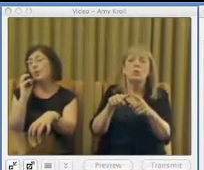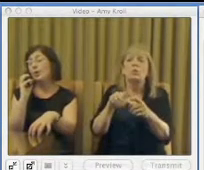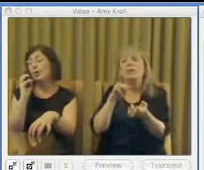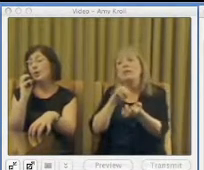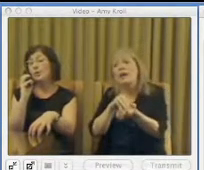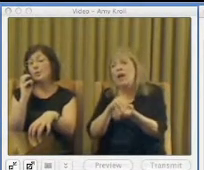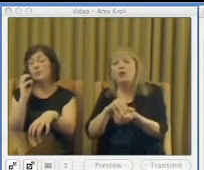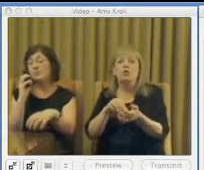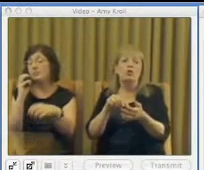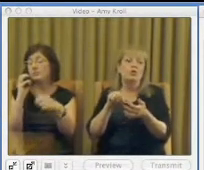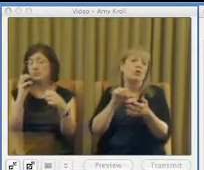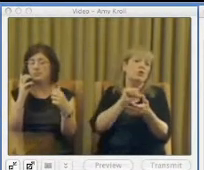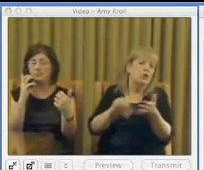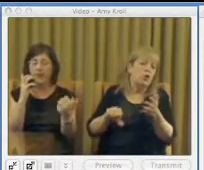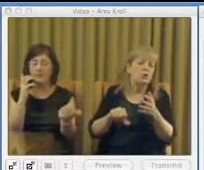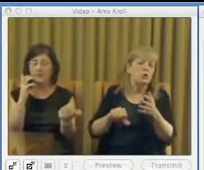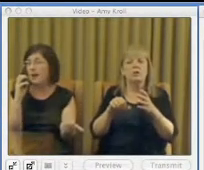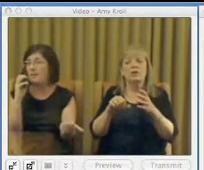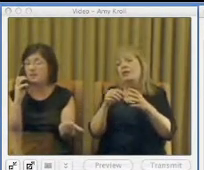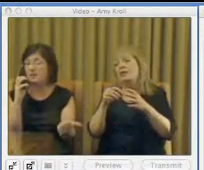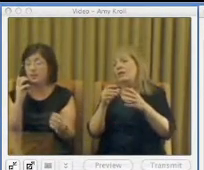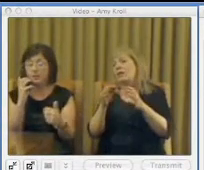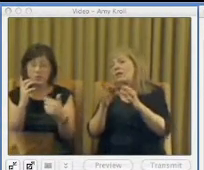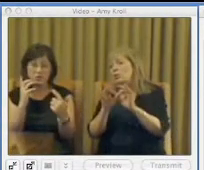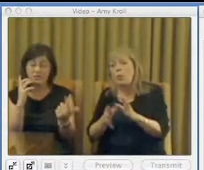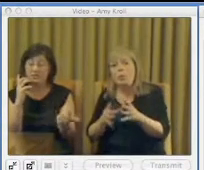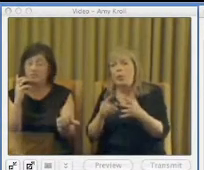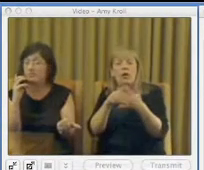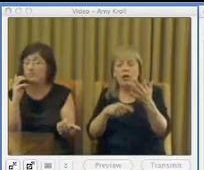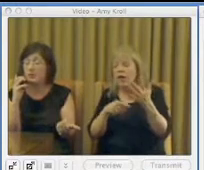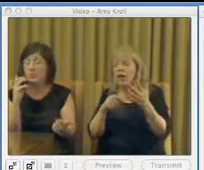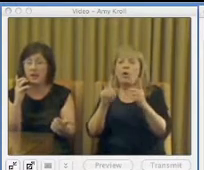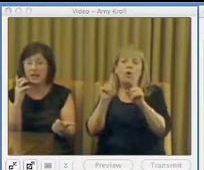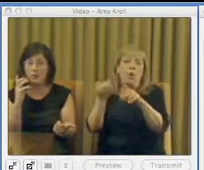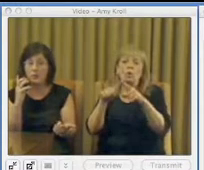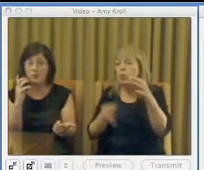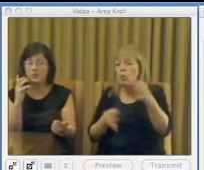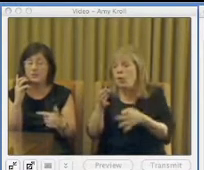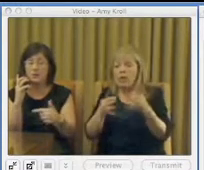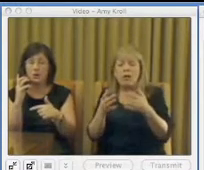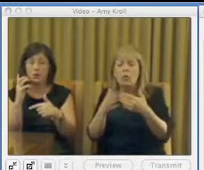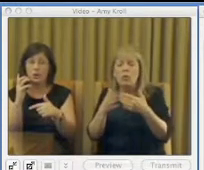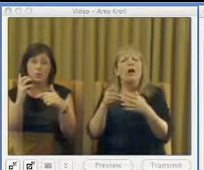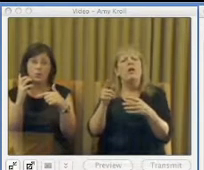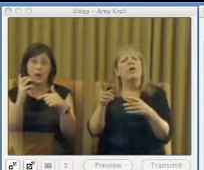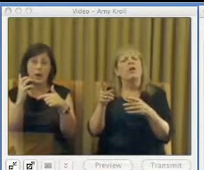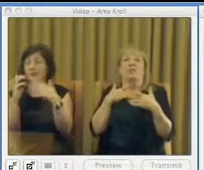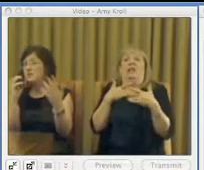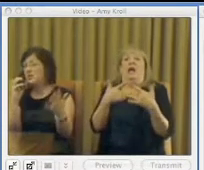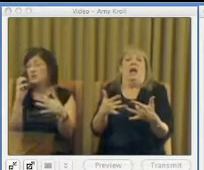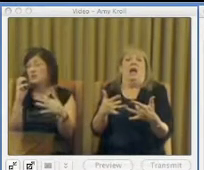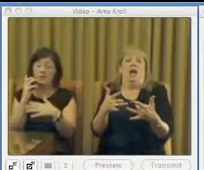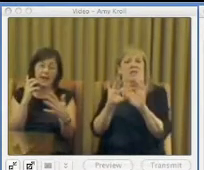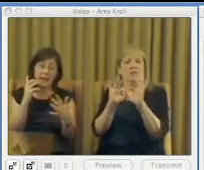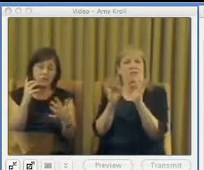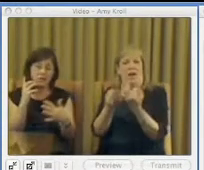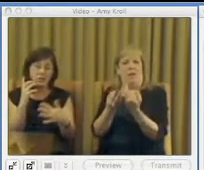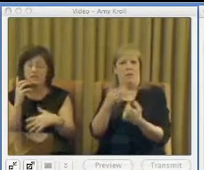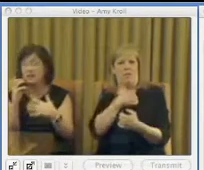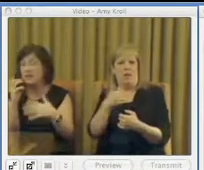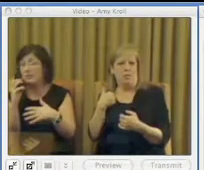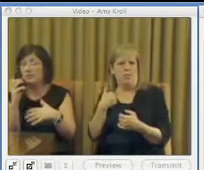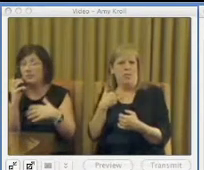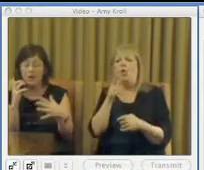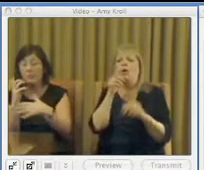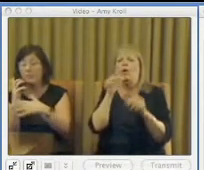in courts were perhaps family members, but were just, you know, bilinguals who happened to be